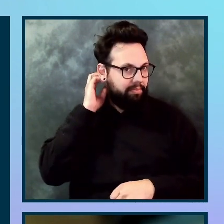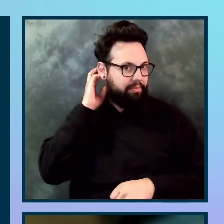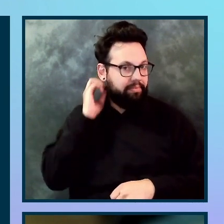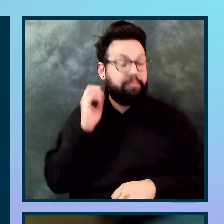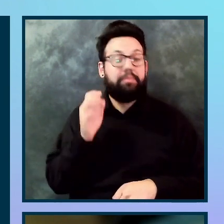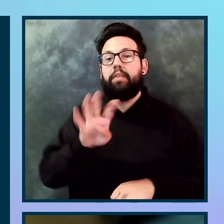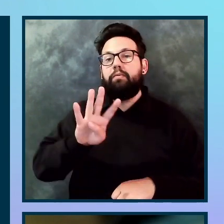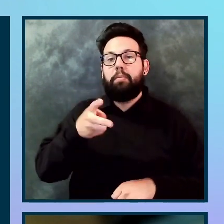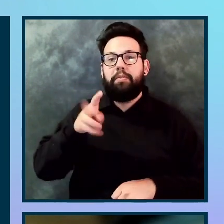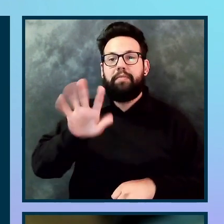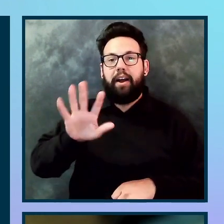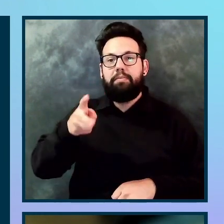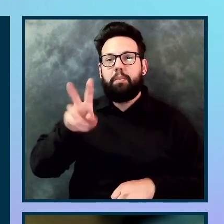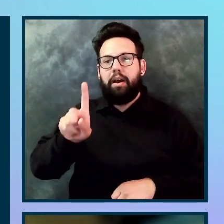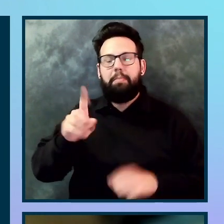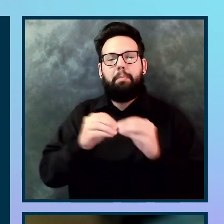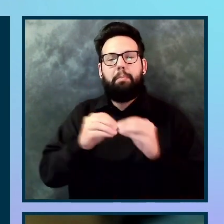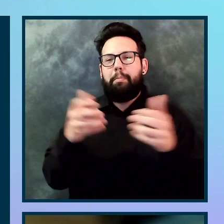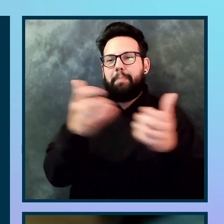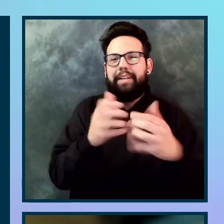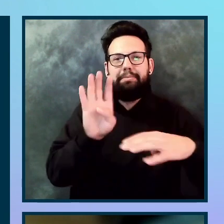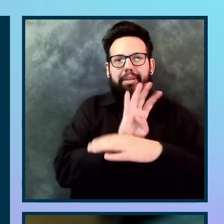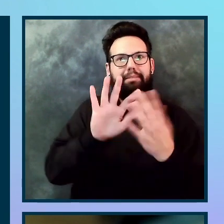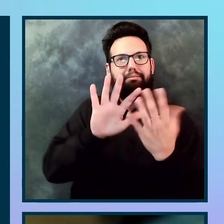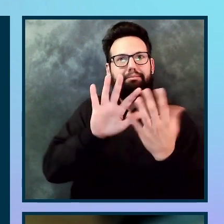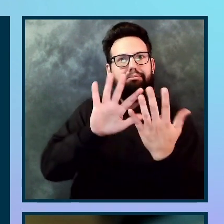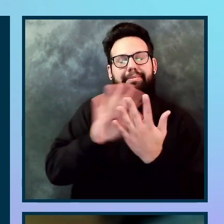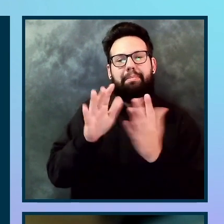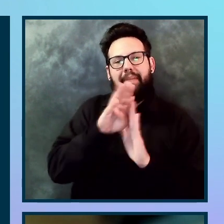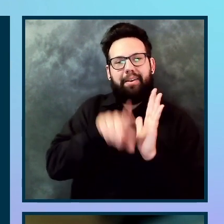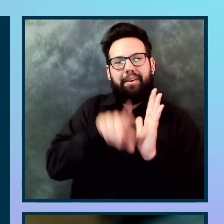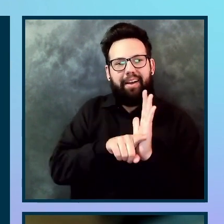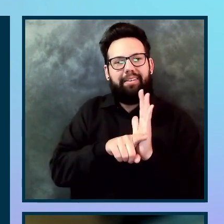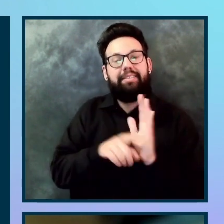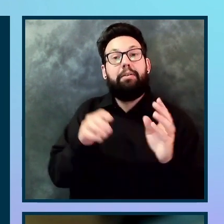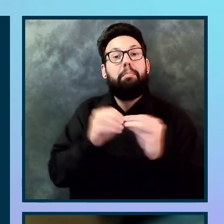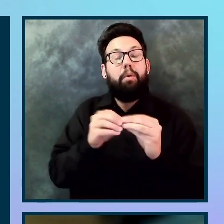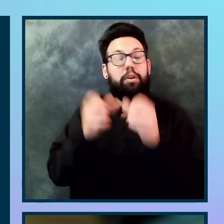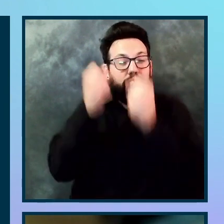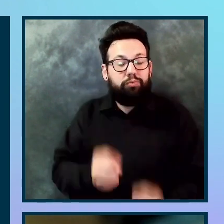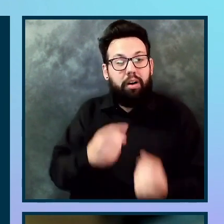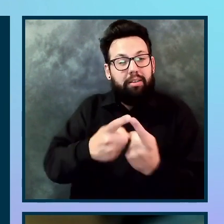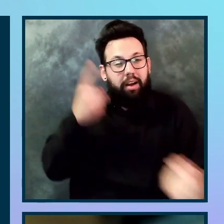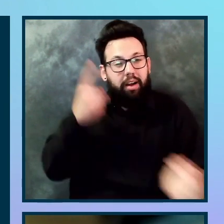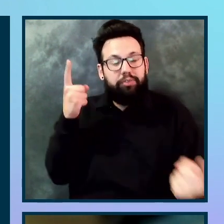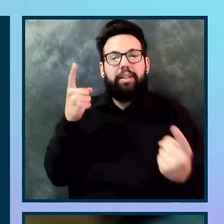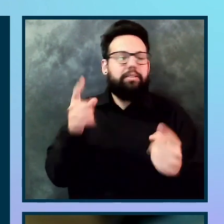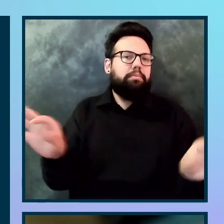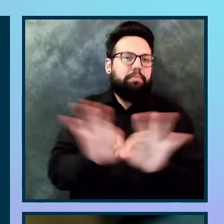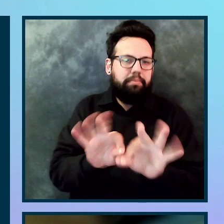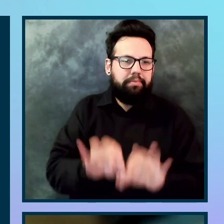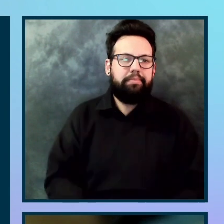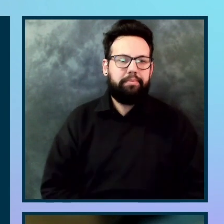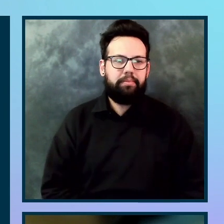background. You're going to be placing content on reality. Having that higher contrast is going to be crucial. So